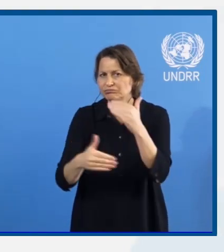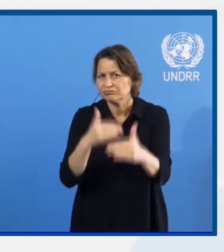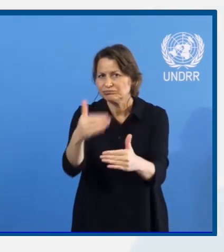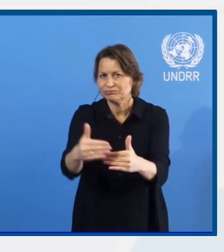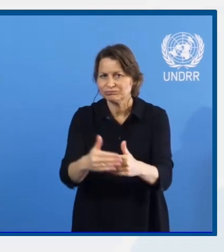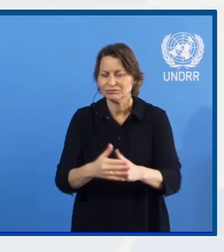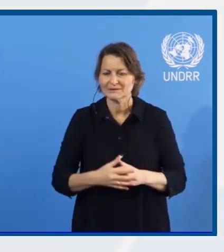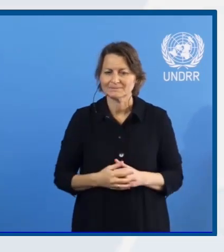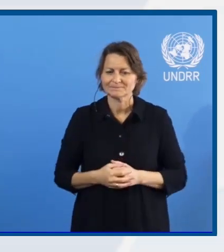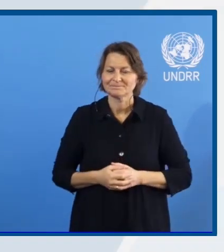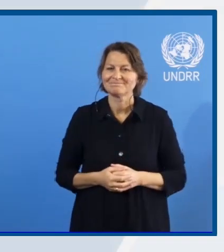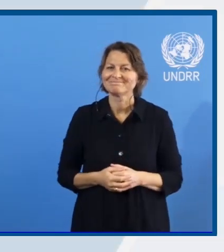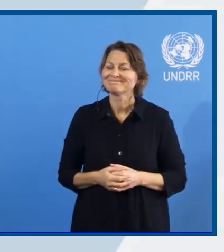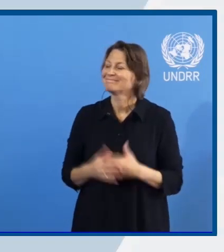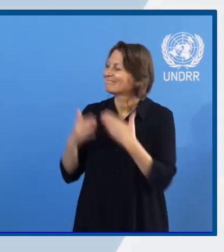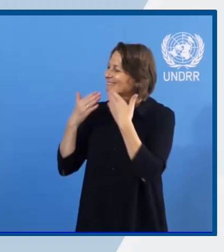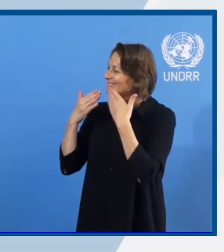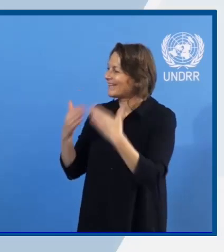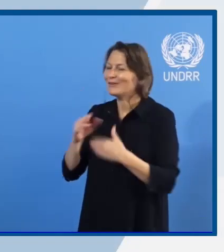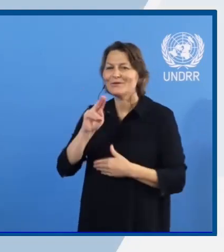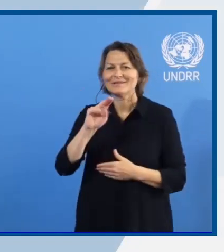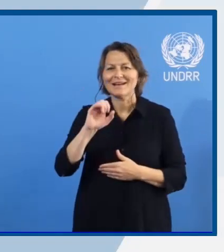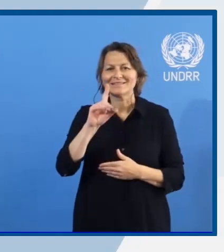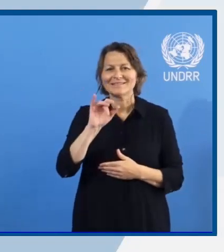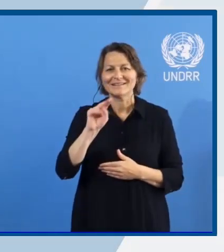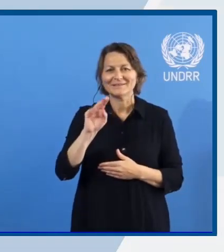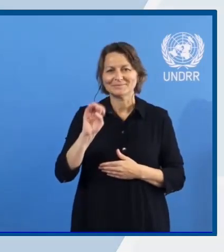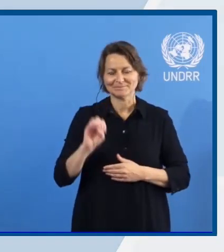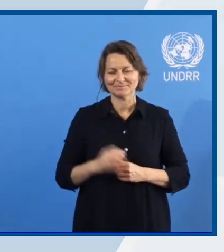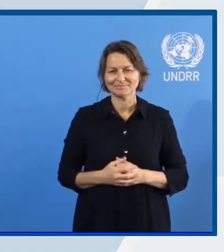Thank you. Thank you very much, Nadine.